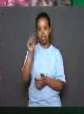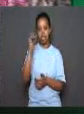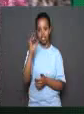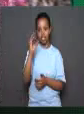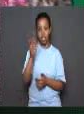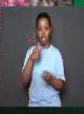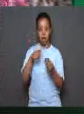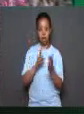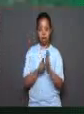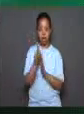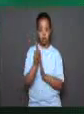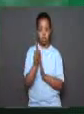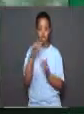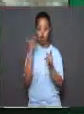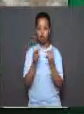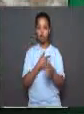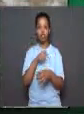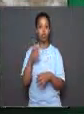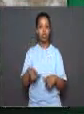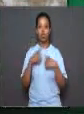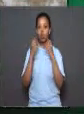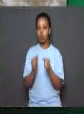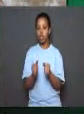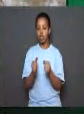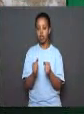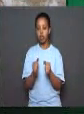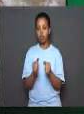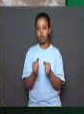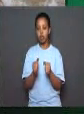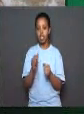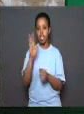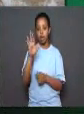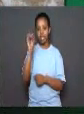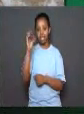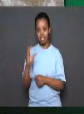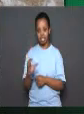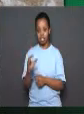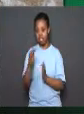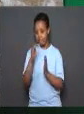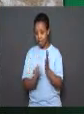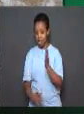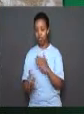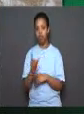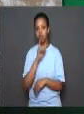have an optimum temperature that is less than 5 degrees